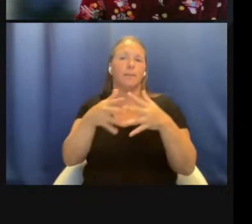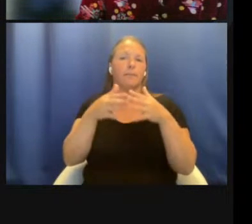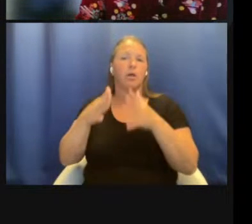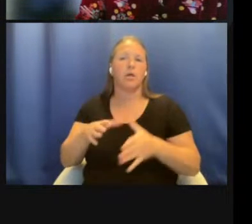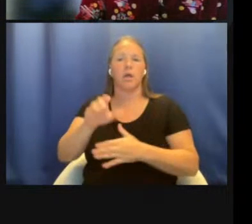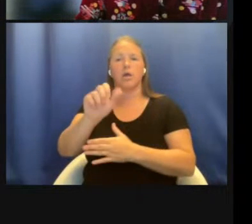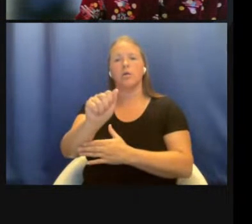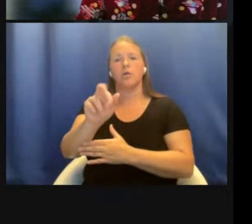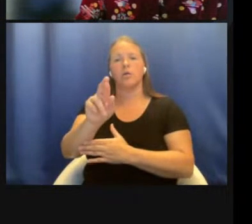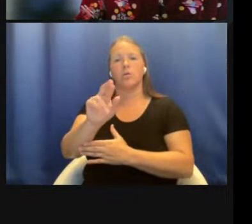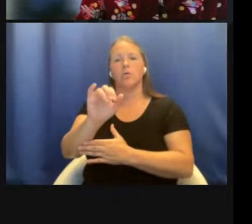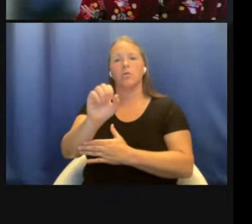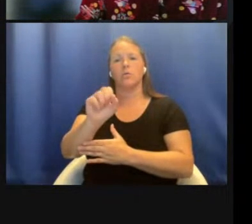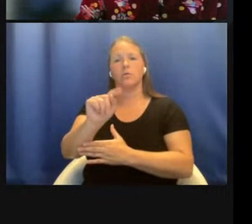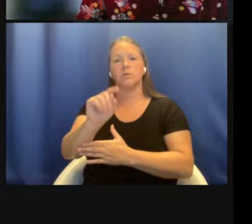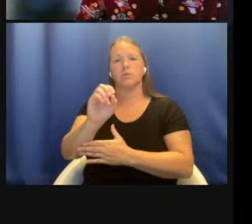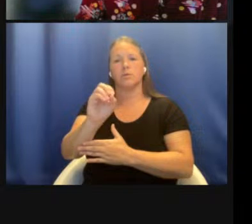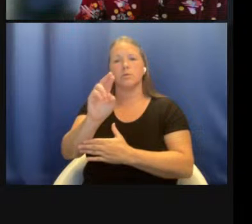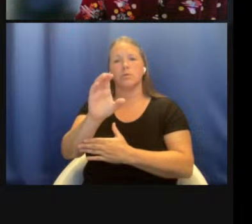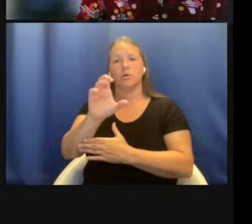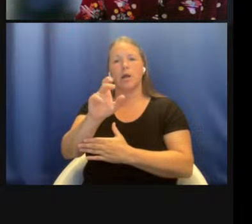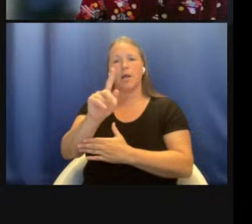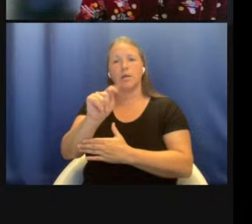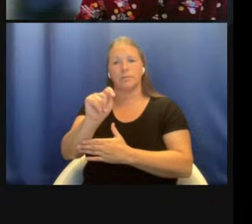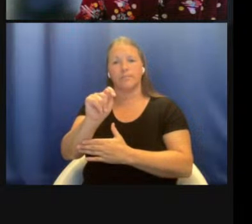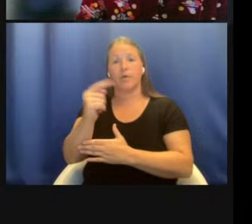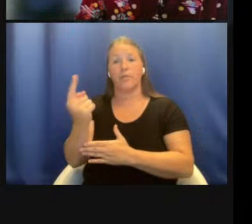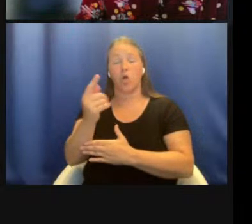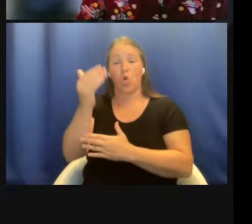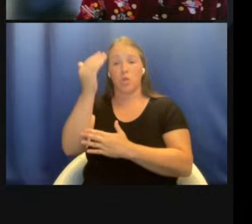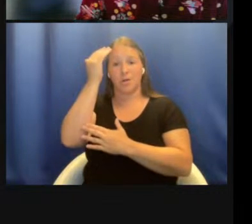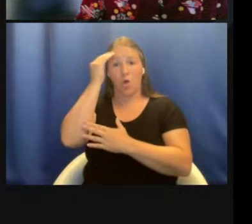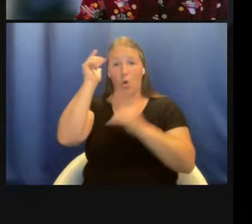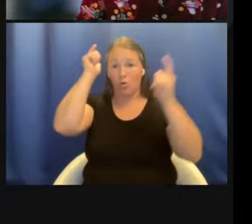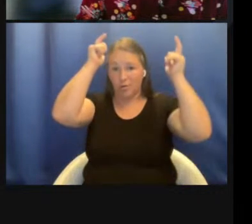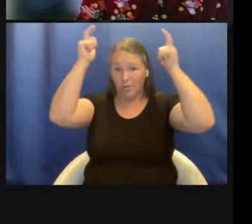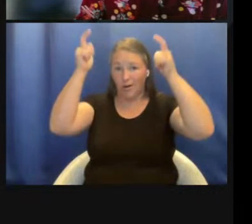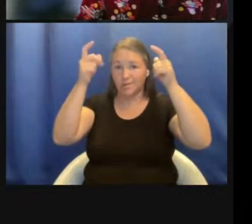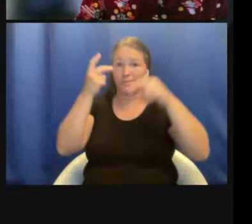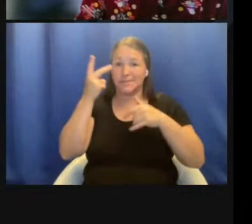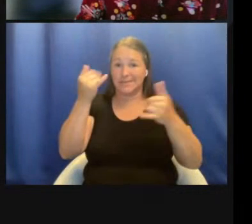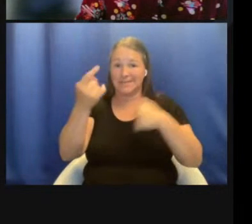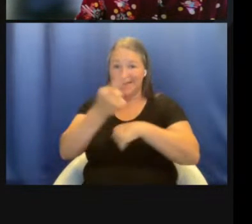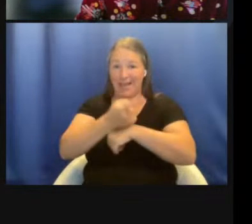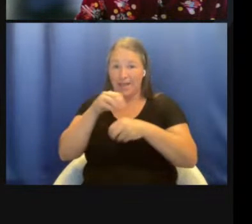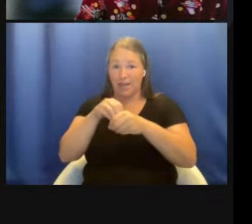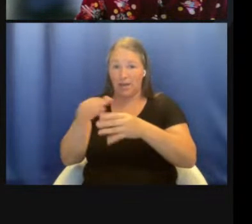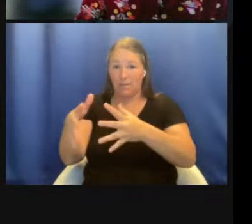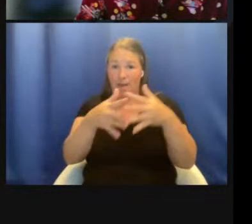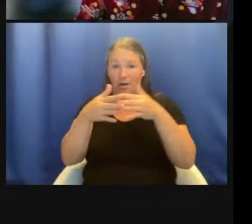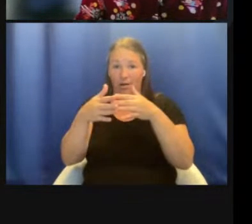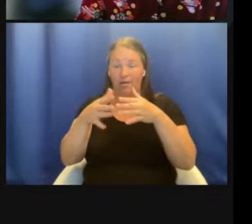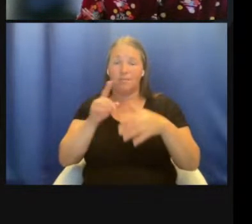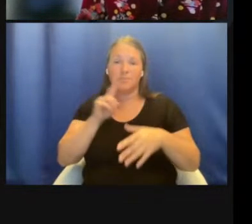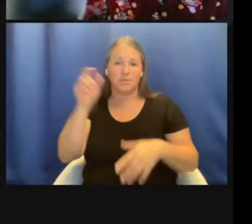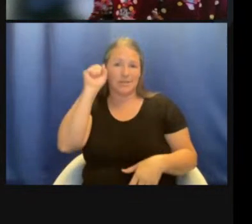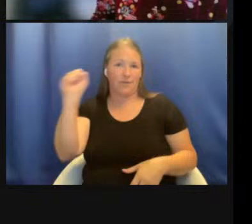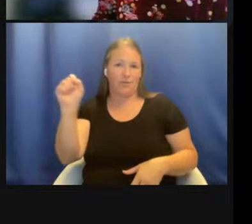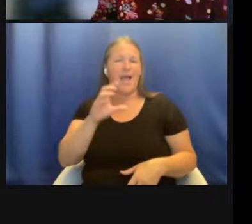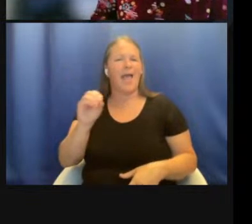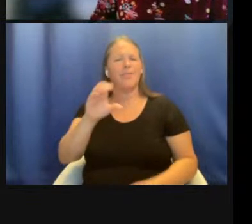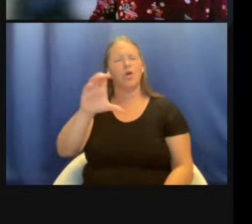The only known crowns to be seen to date in American silver and the coat of arms. And